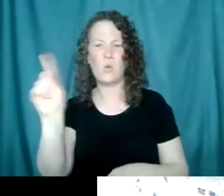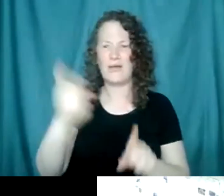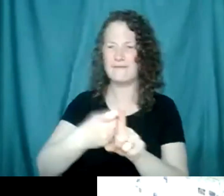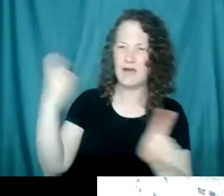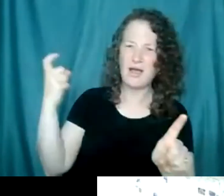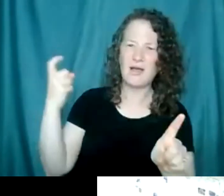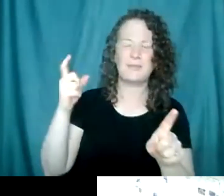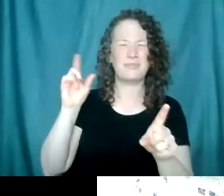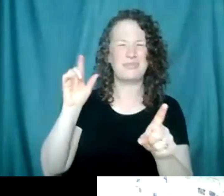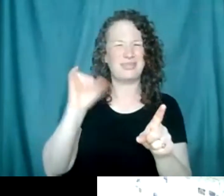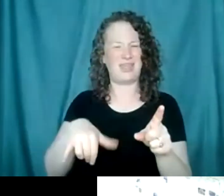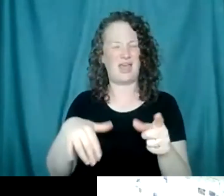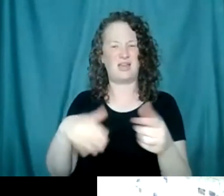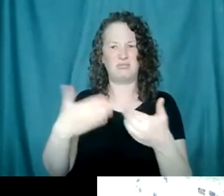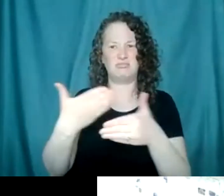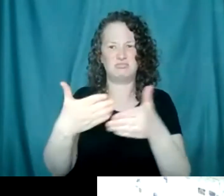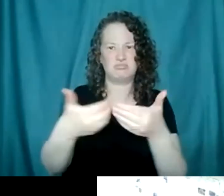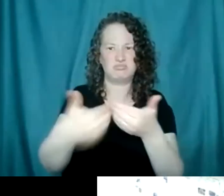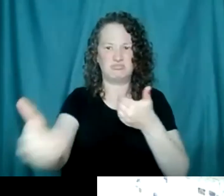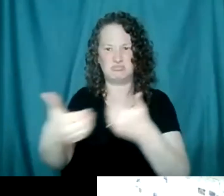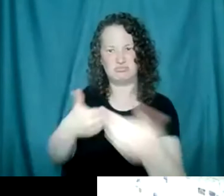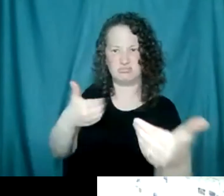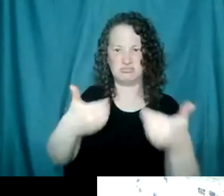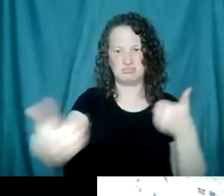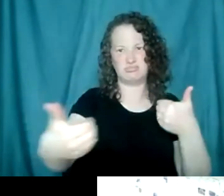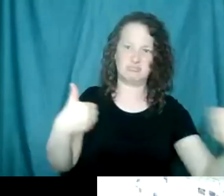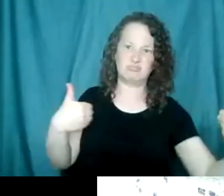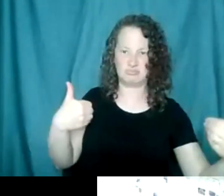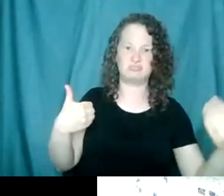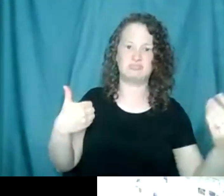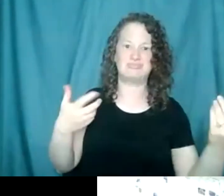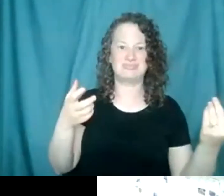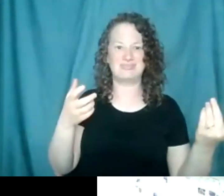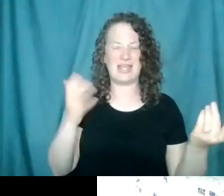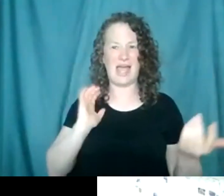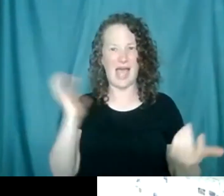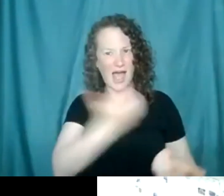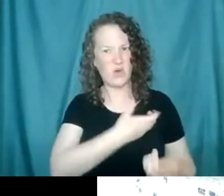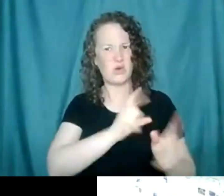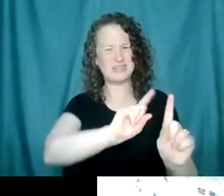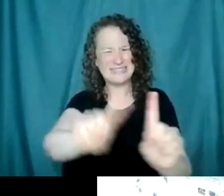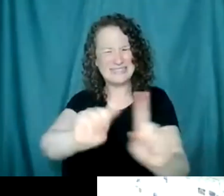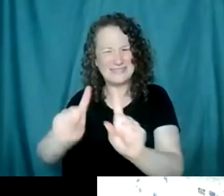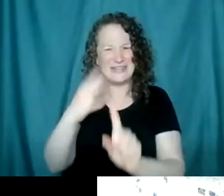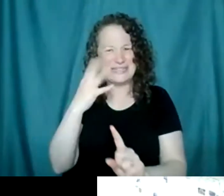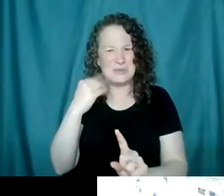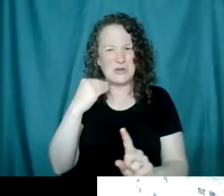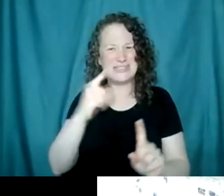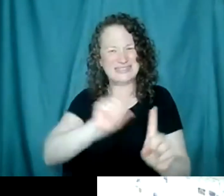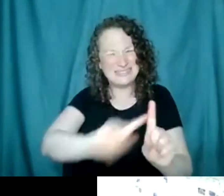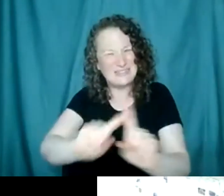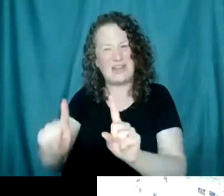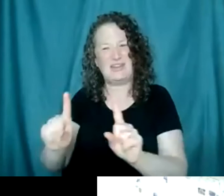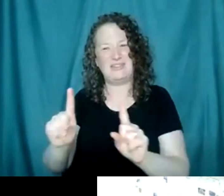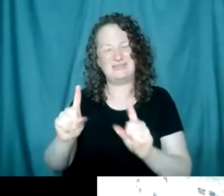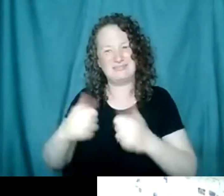that creates a lot of division. And it's these differences of experiences and where we come from